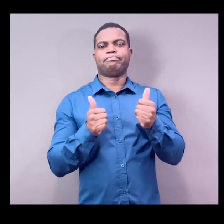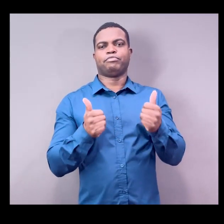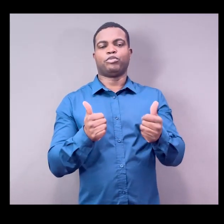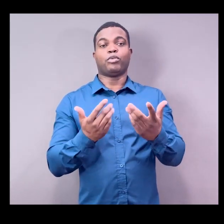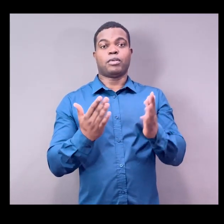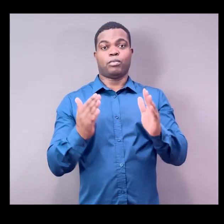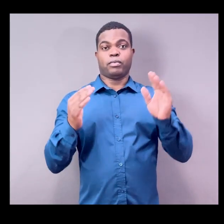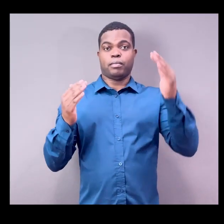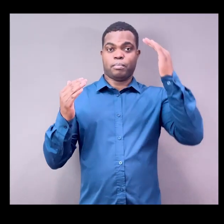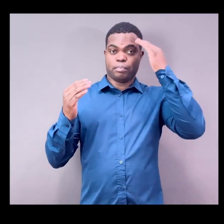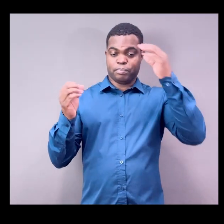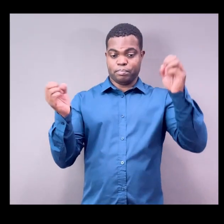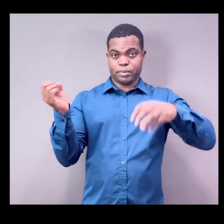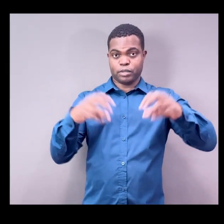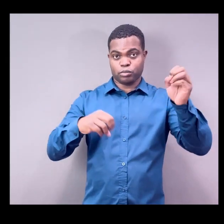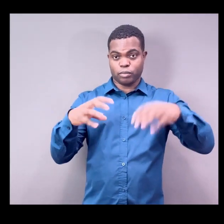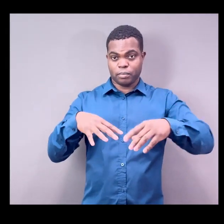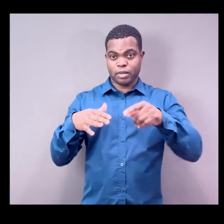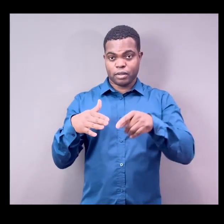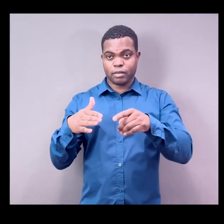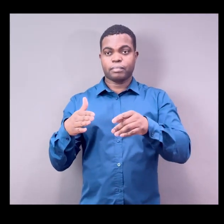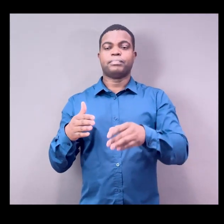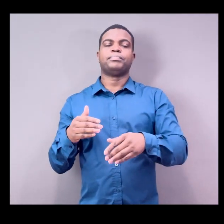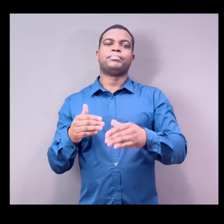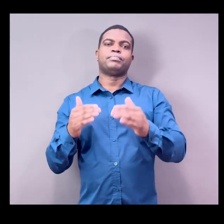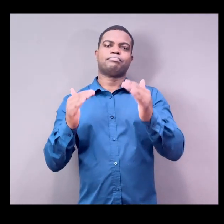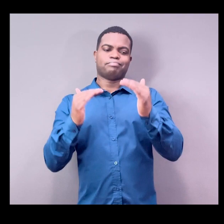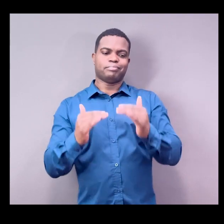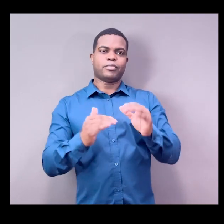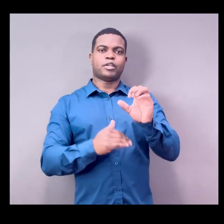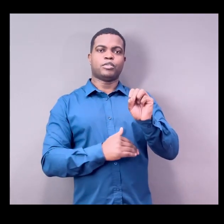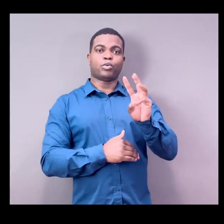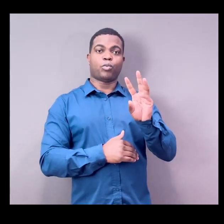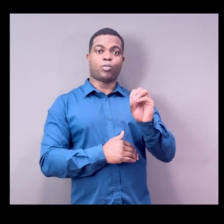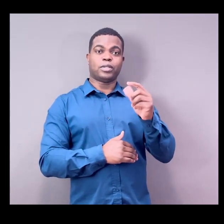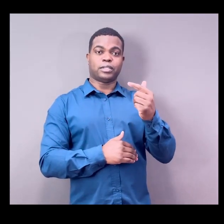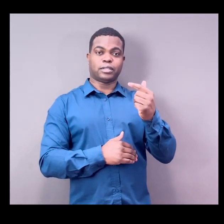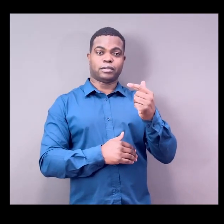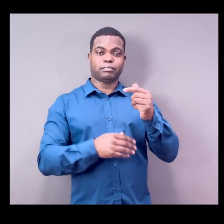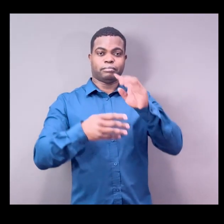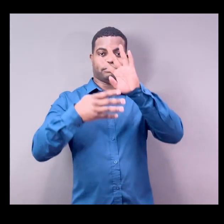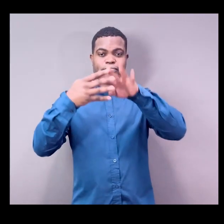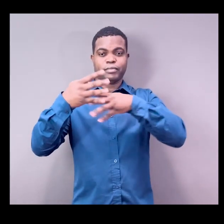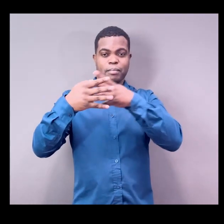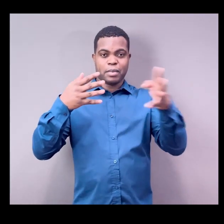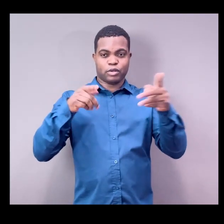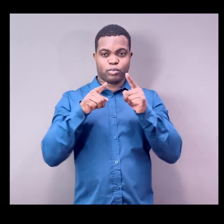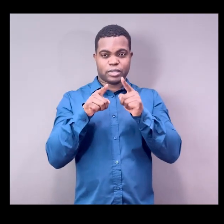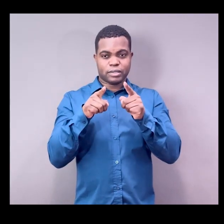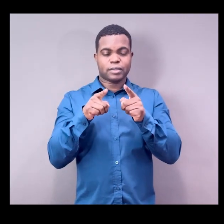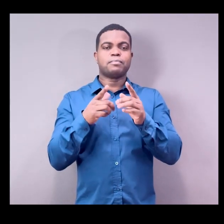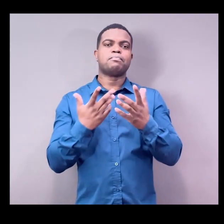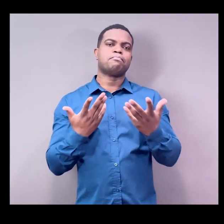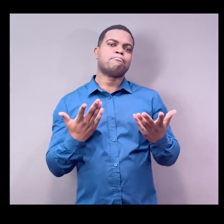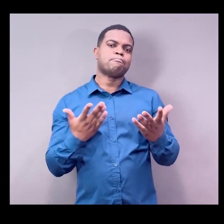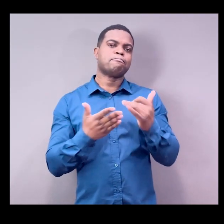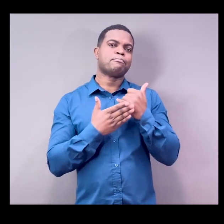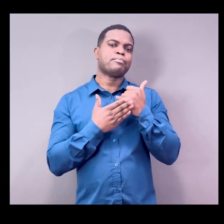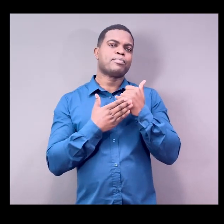So we have brainstorming, SWOT and SWOT matrix. SWOT